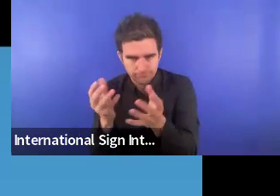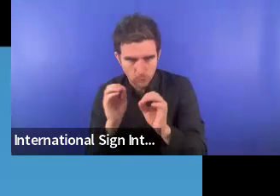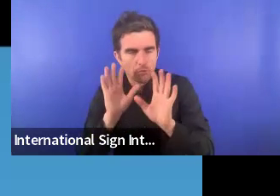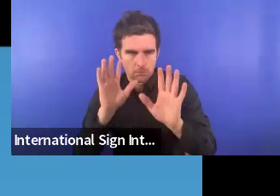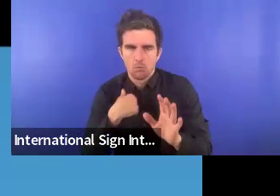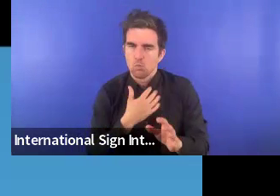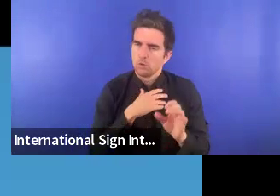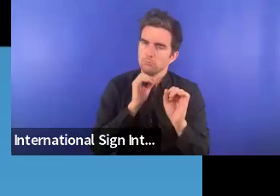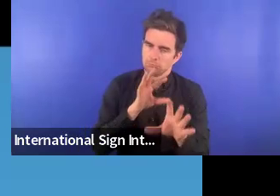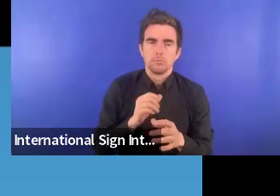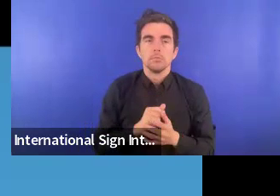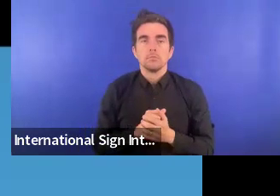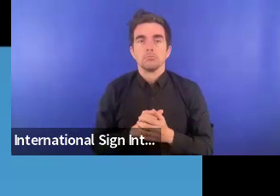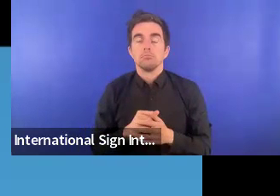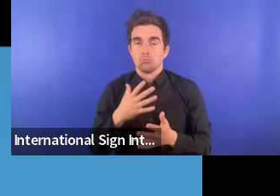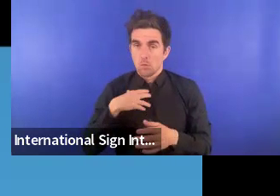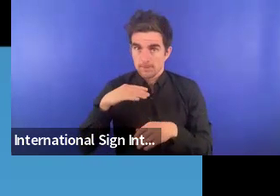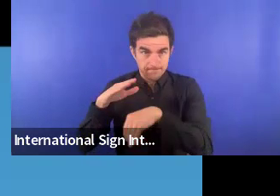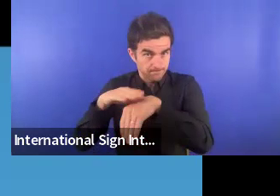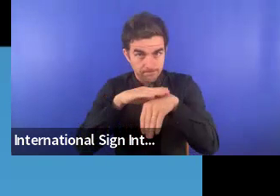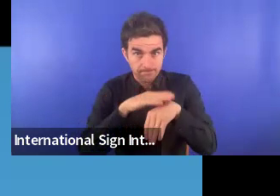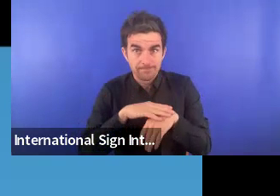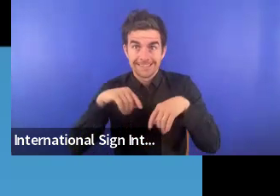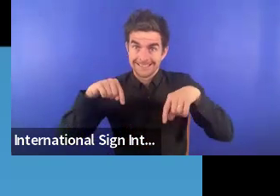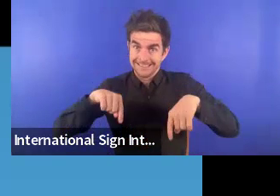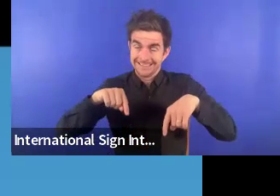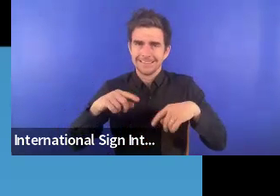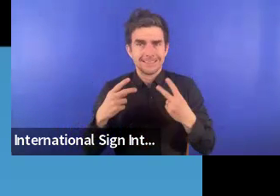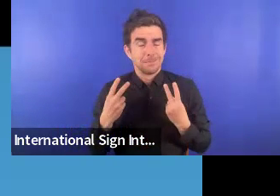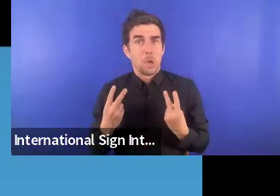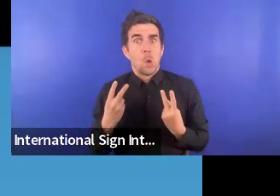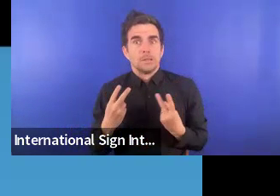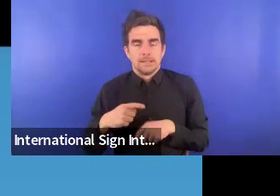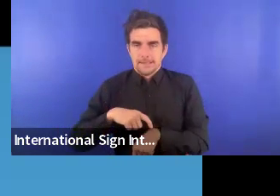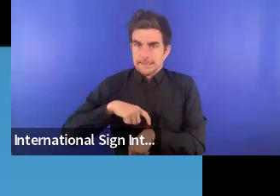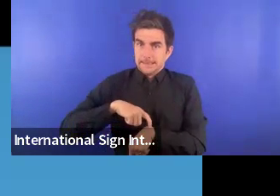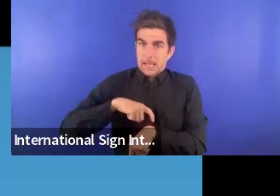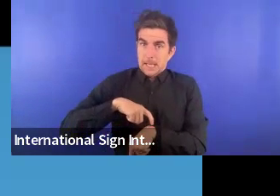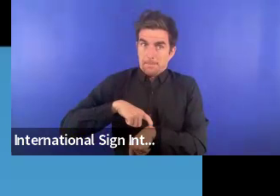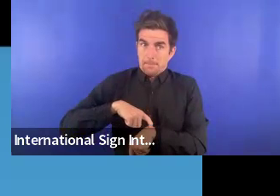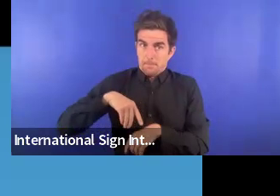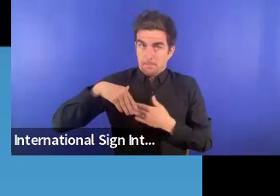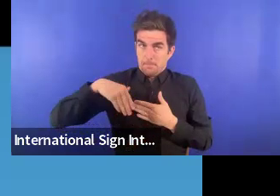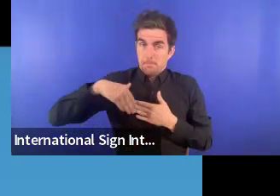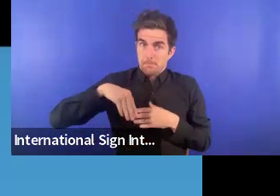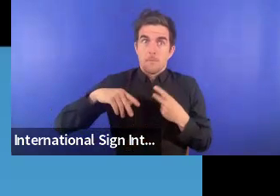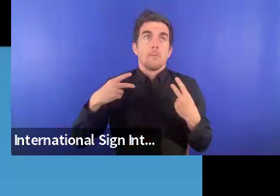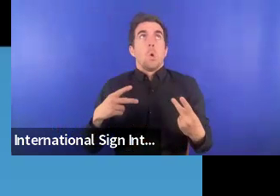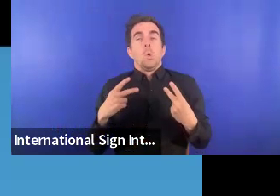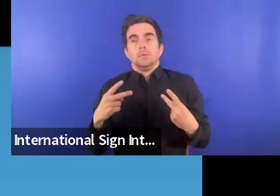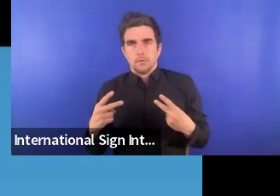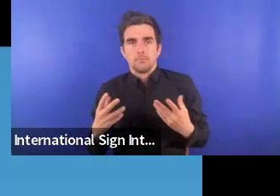timing is. You really have to get to know the calendar for your